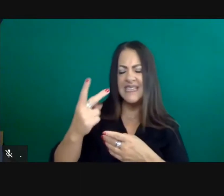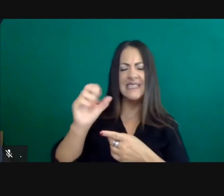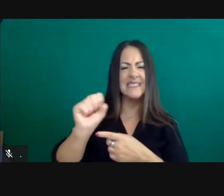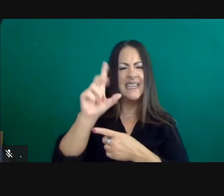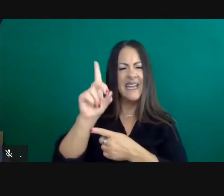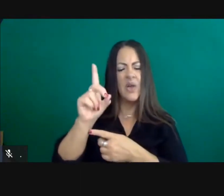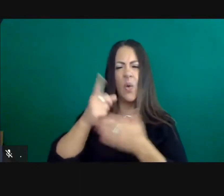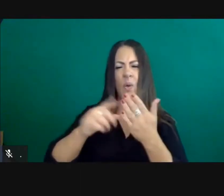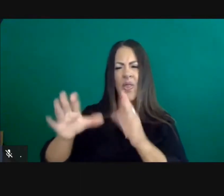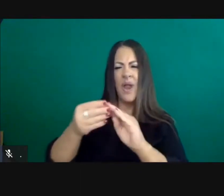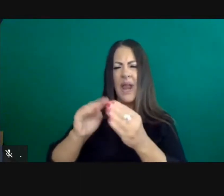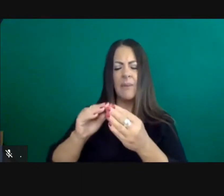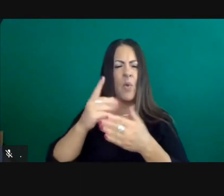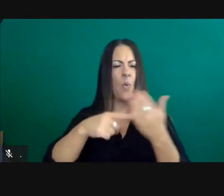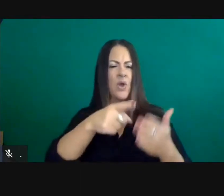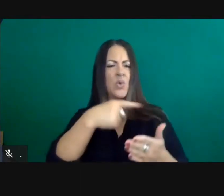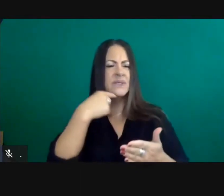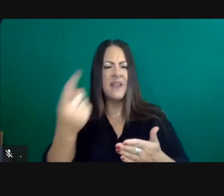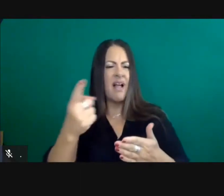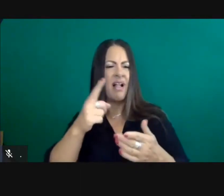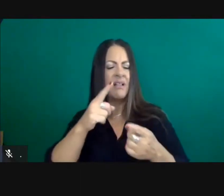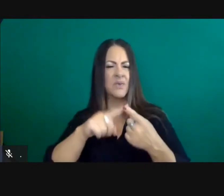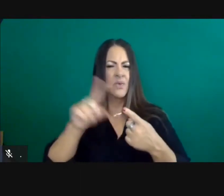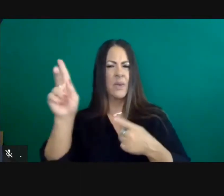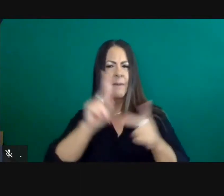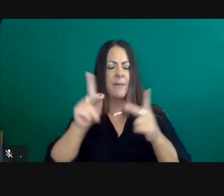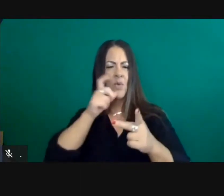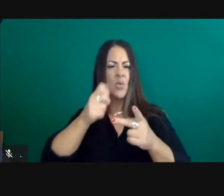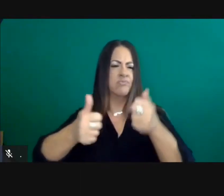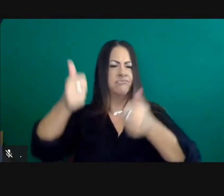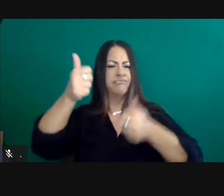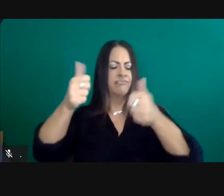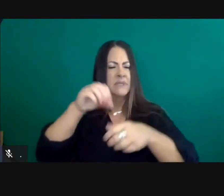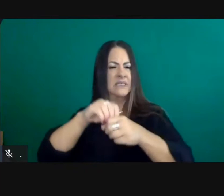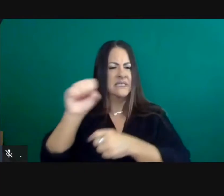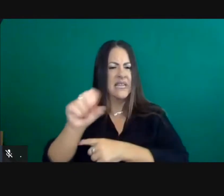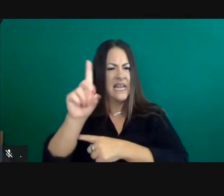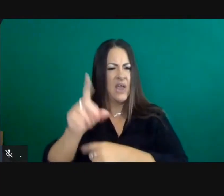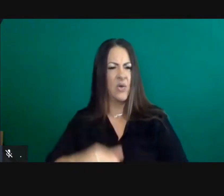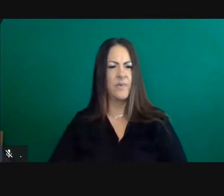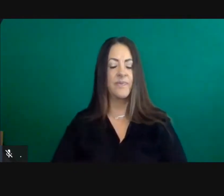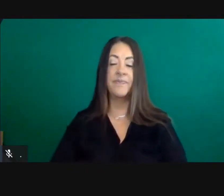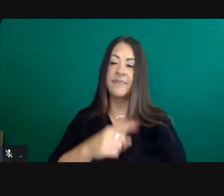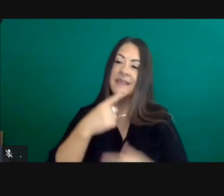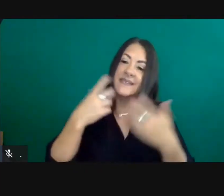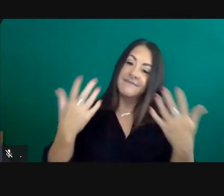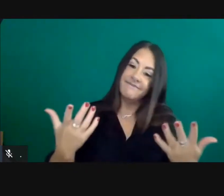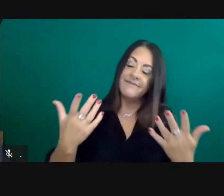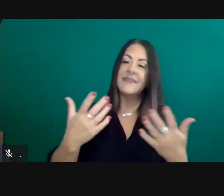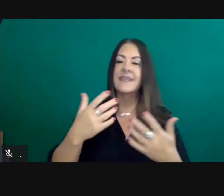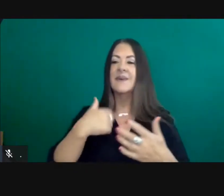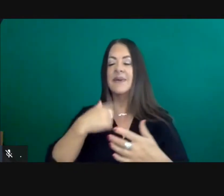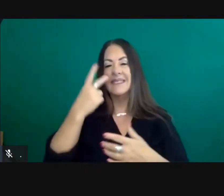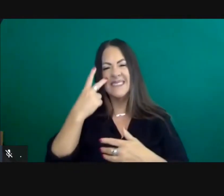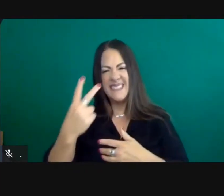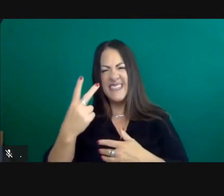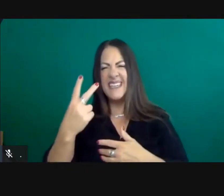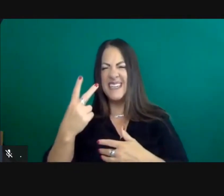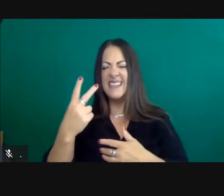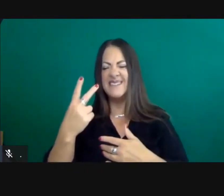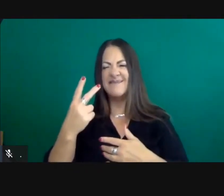data? So we certainly see a county that is hovering around that threshold